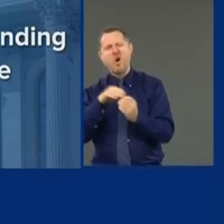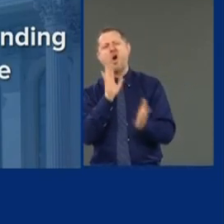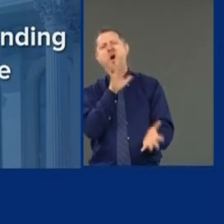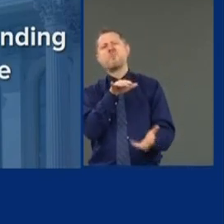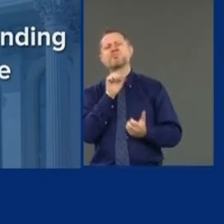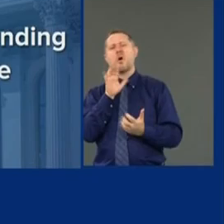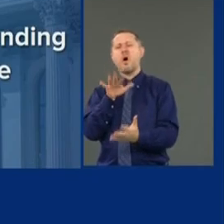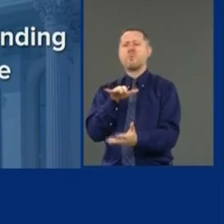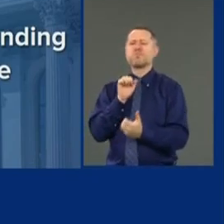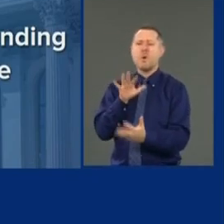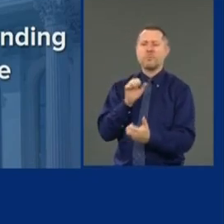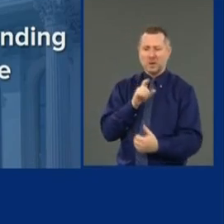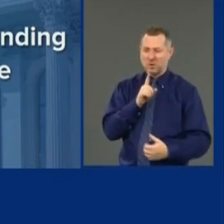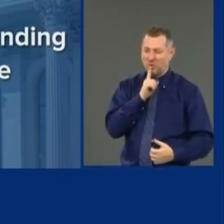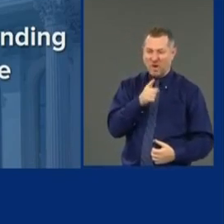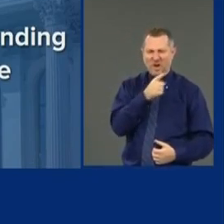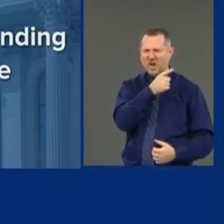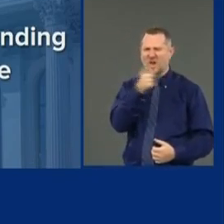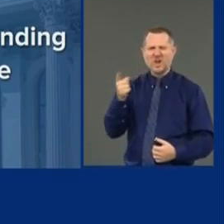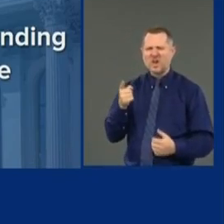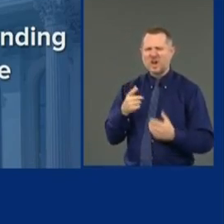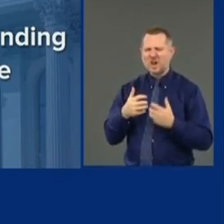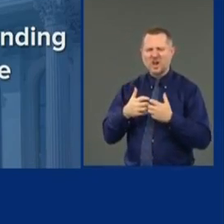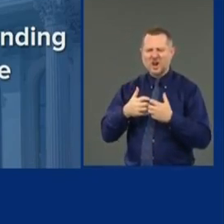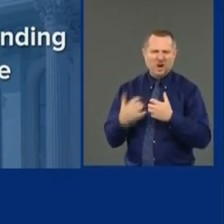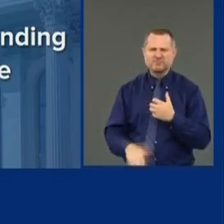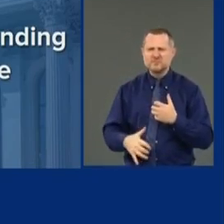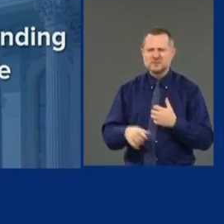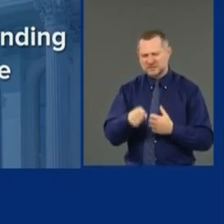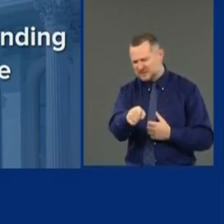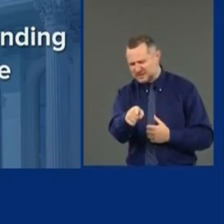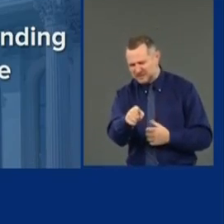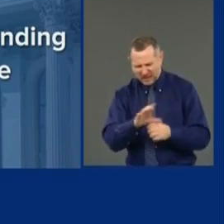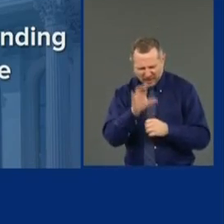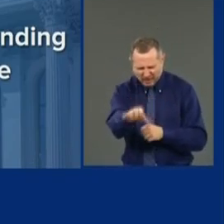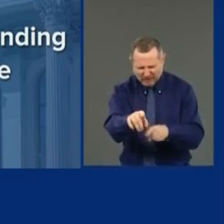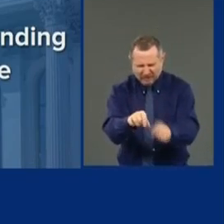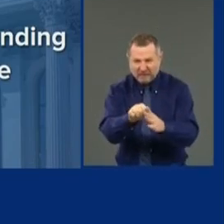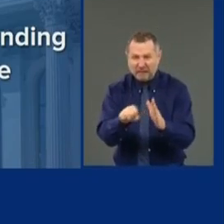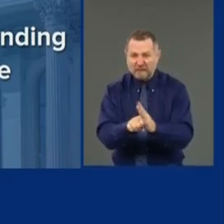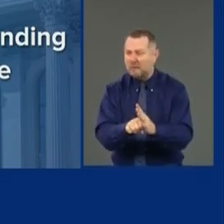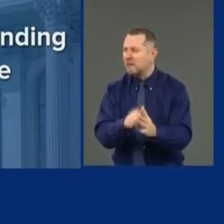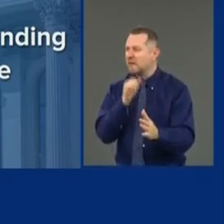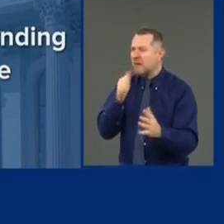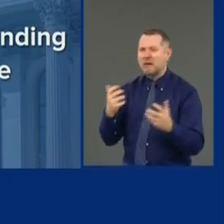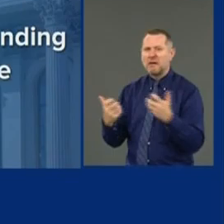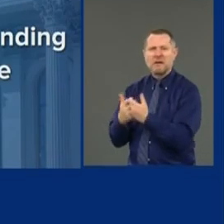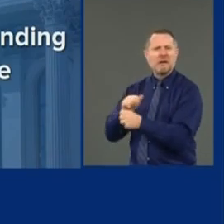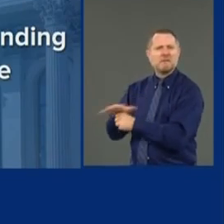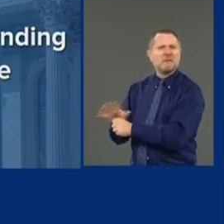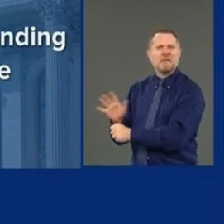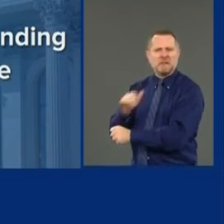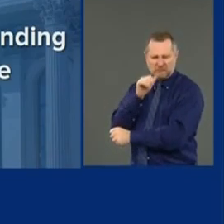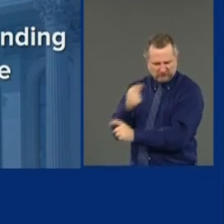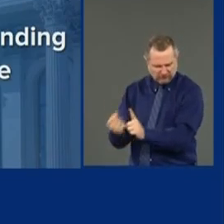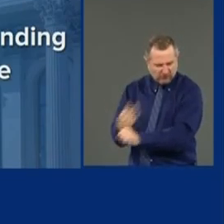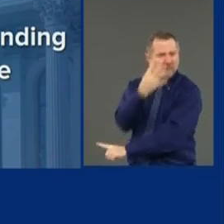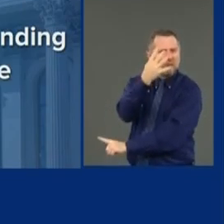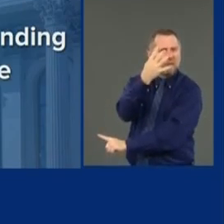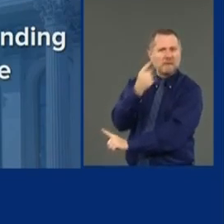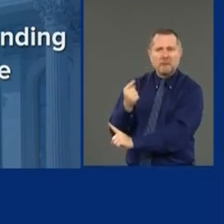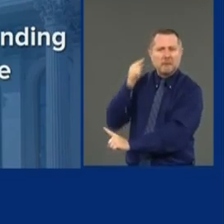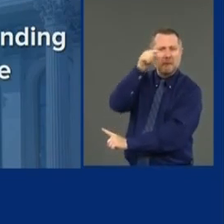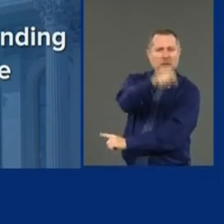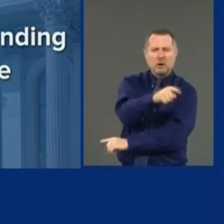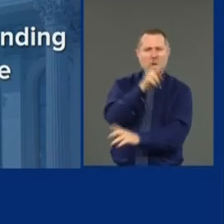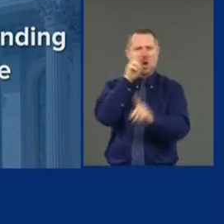disconnected from the COVID virus and the COVID situation. If you take the total funding and you